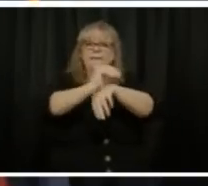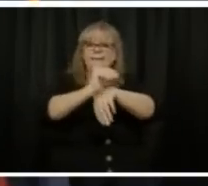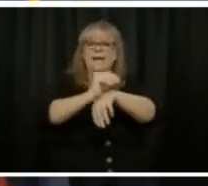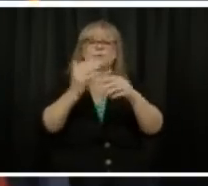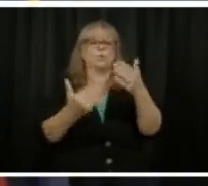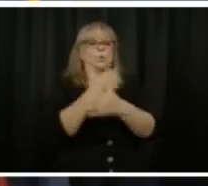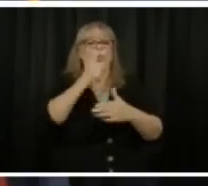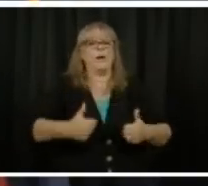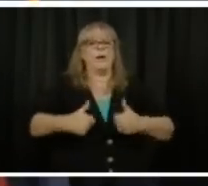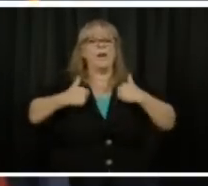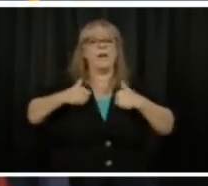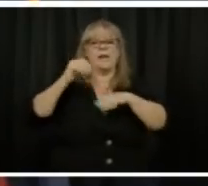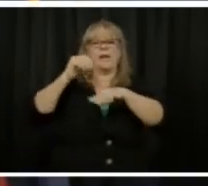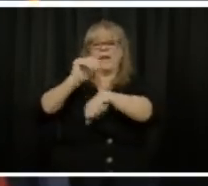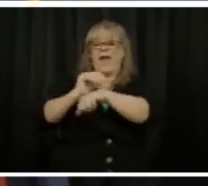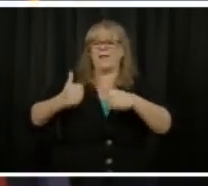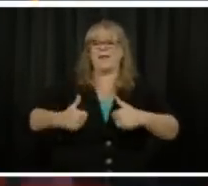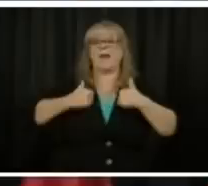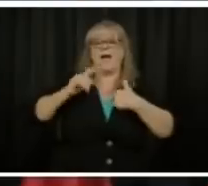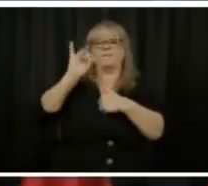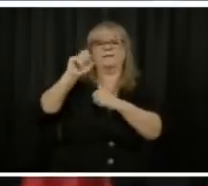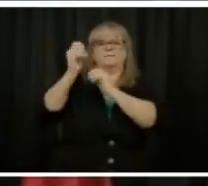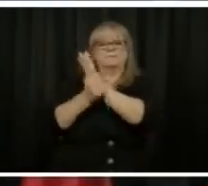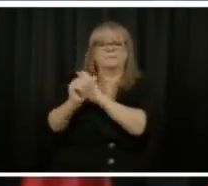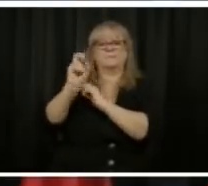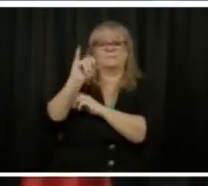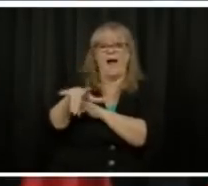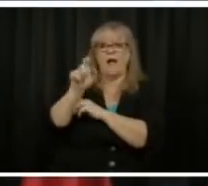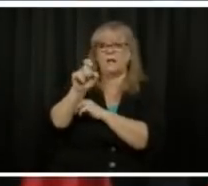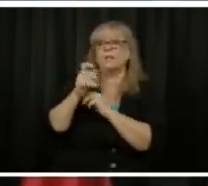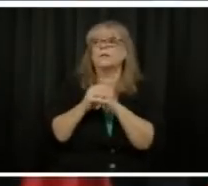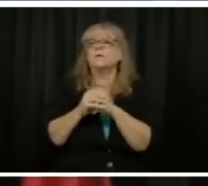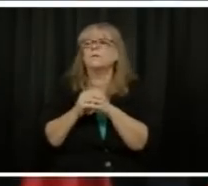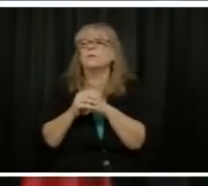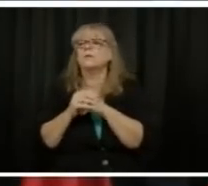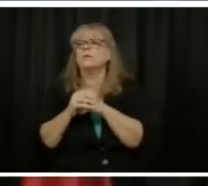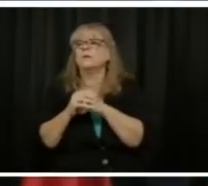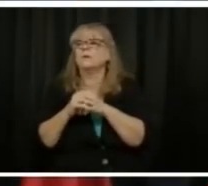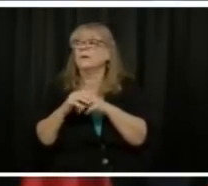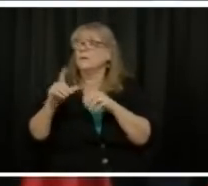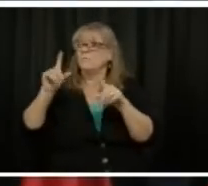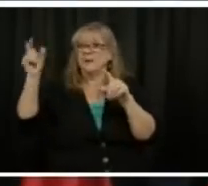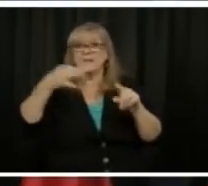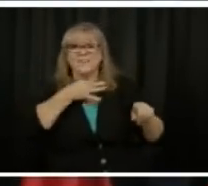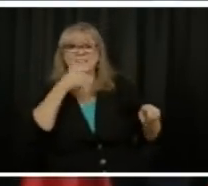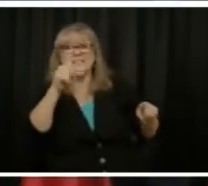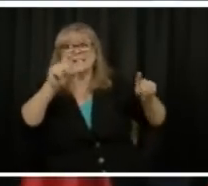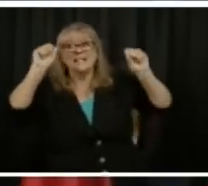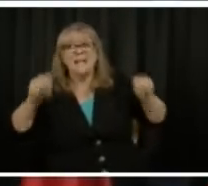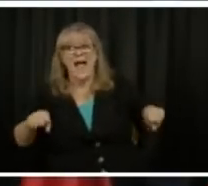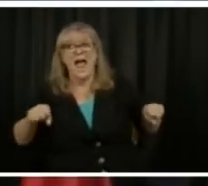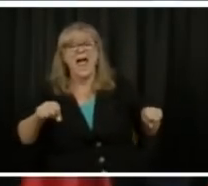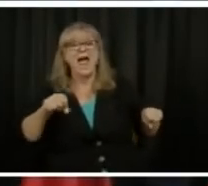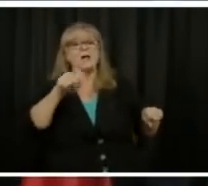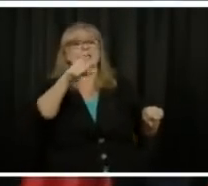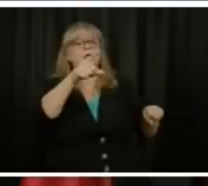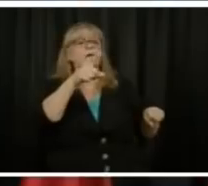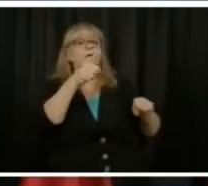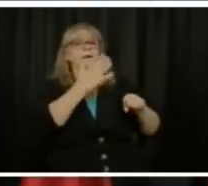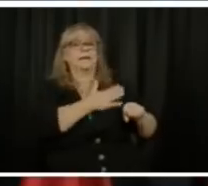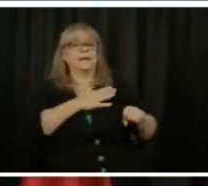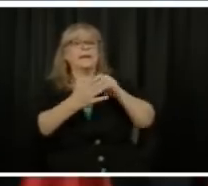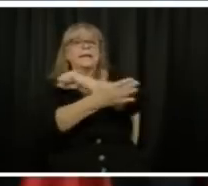later. So can the county ask for a variance during this time at all to stay open past 10 o'clock at night? Well, we have a pause on variances